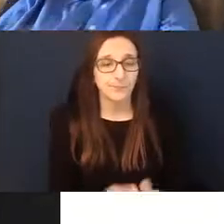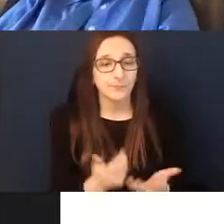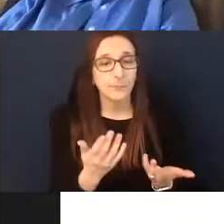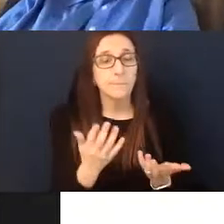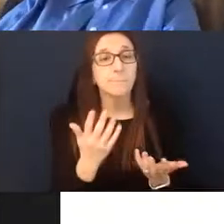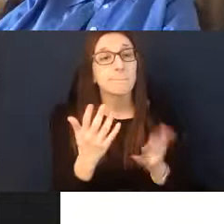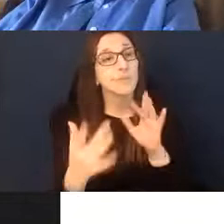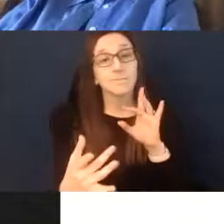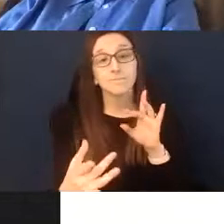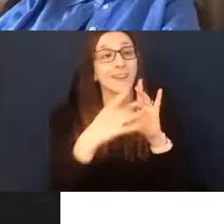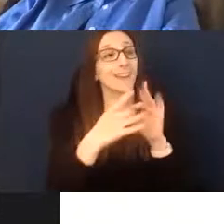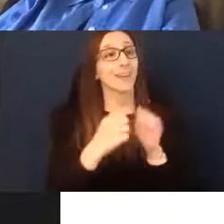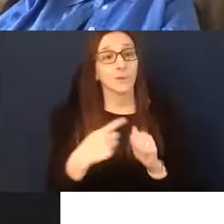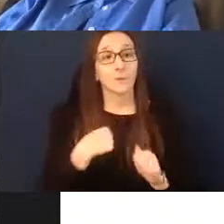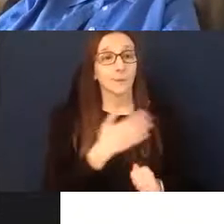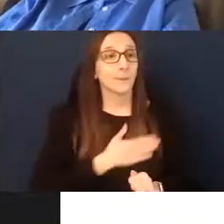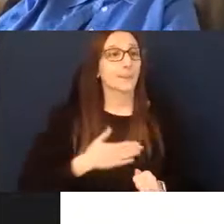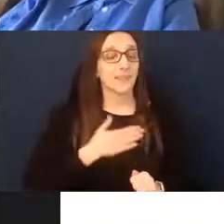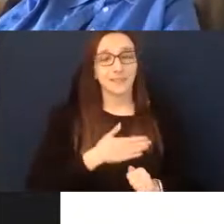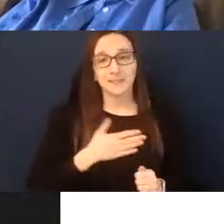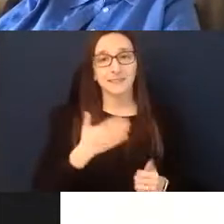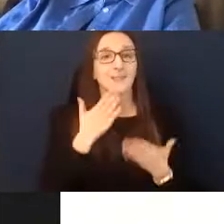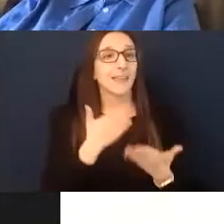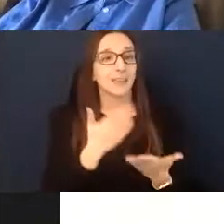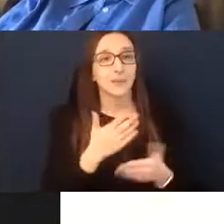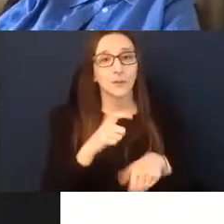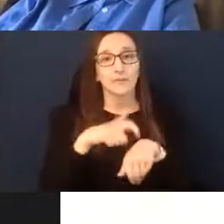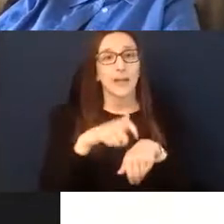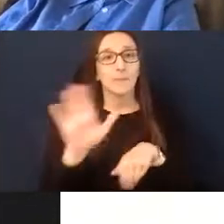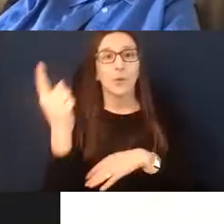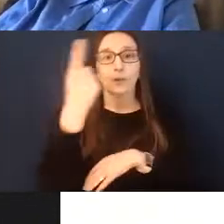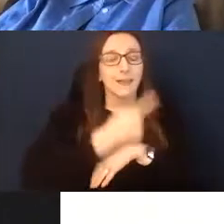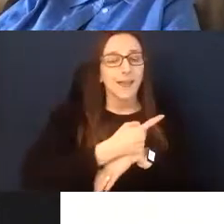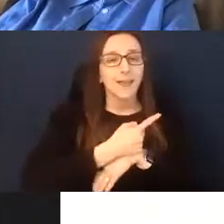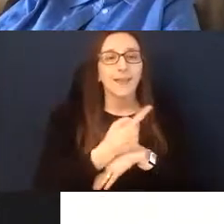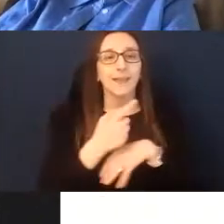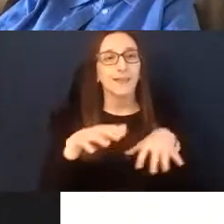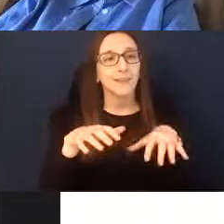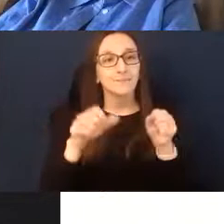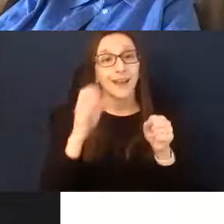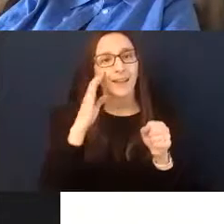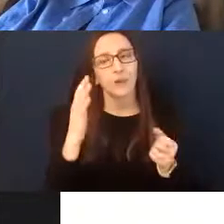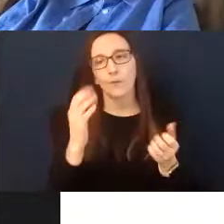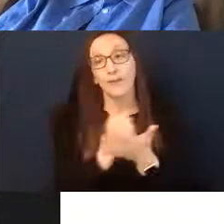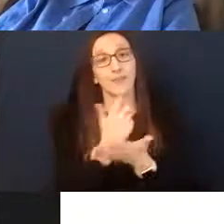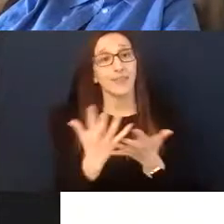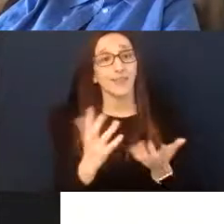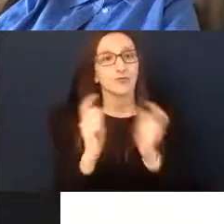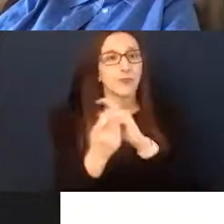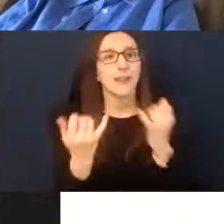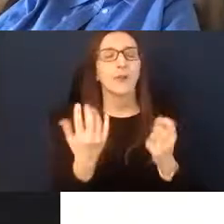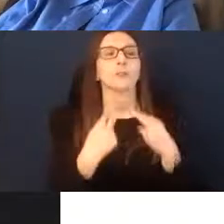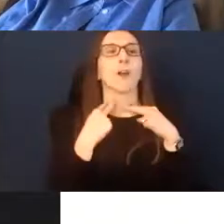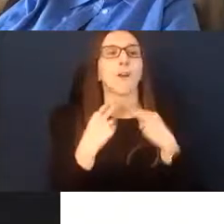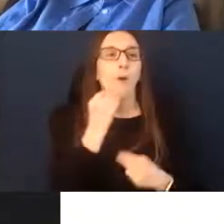you to connect with me. I'm so happy that you've taken the time out of your day. I know that things have changed and most of us are stuck home. So I'm